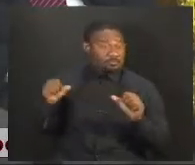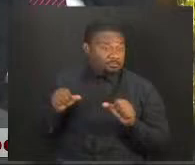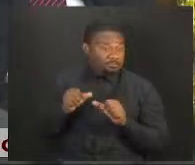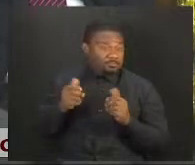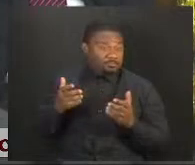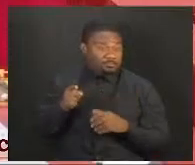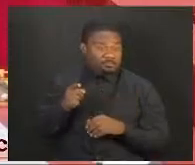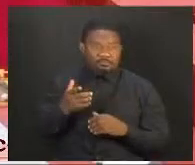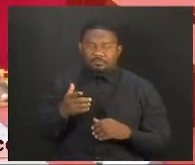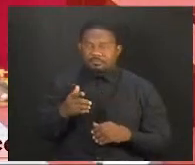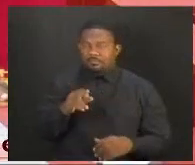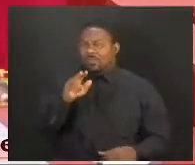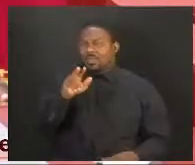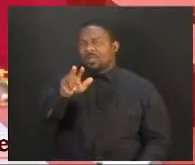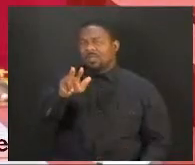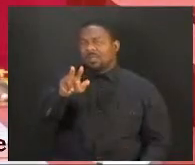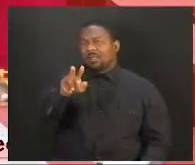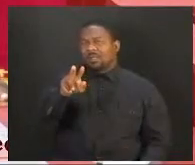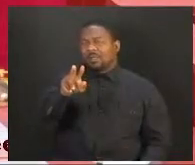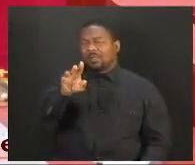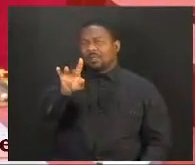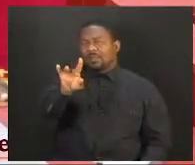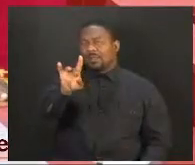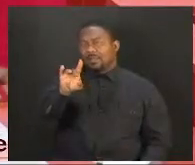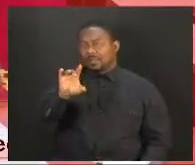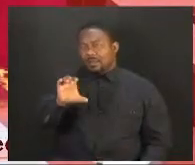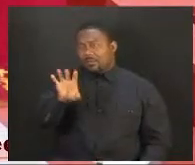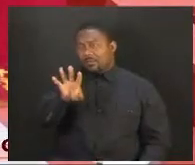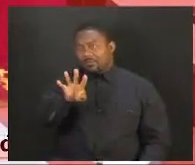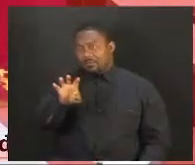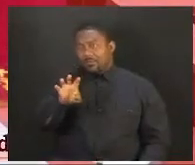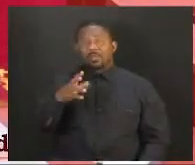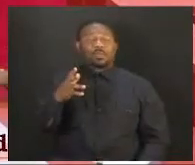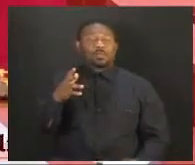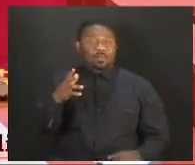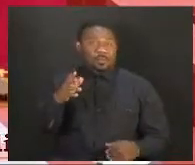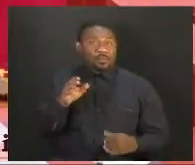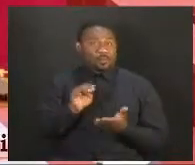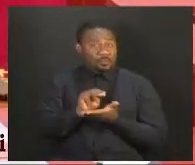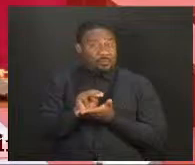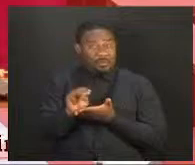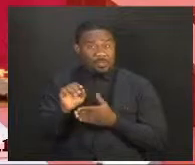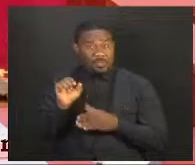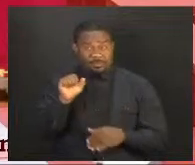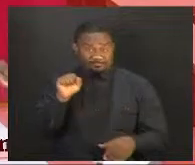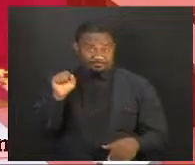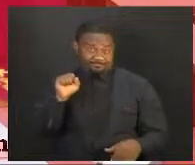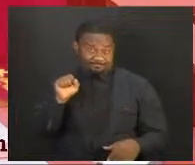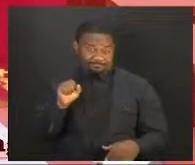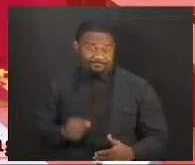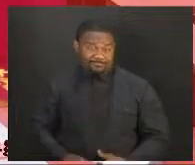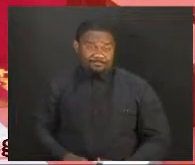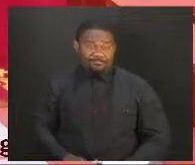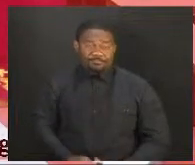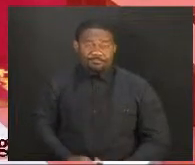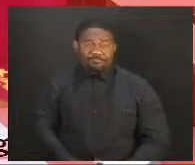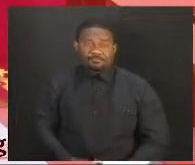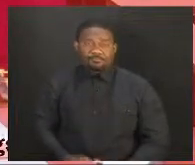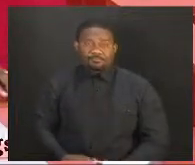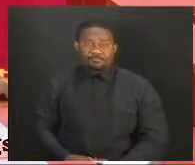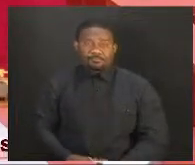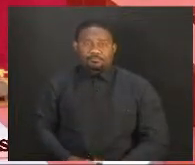about $840 million for both Ghana Cocoa Board and the impoverished cocoa farmer. Right Honorable